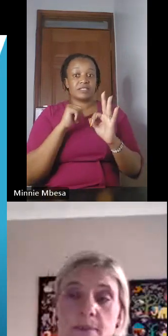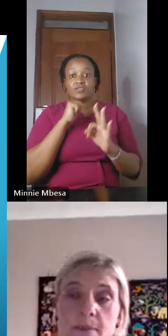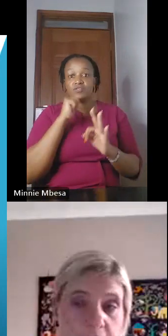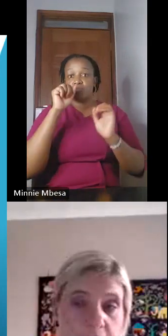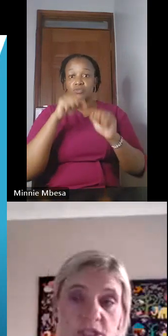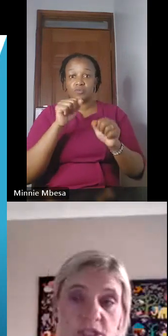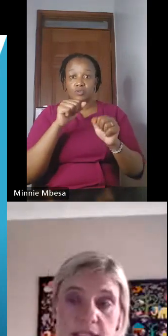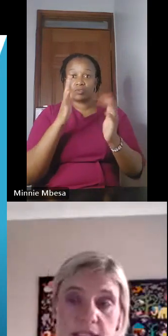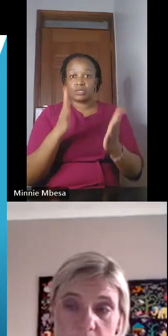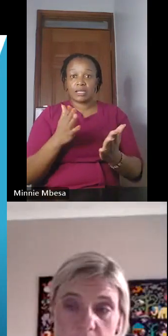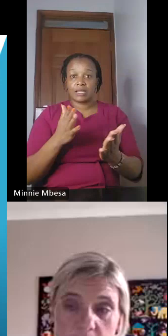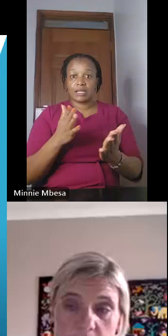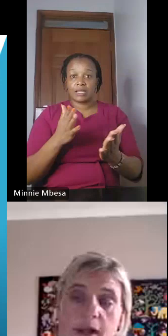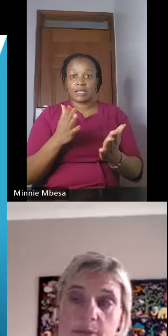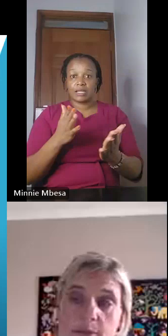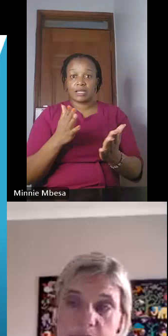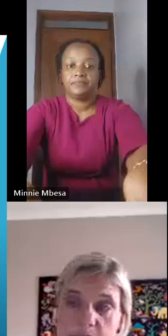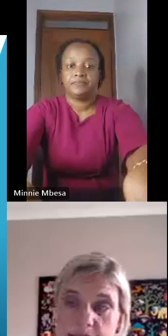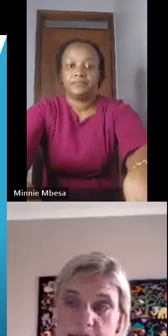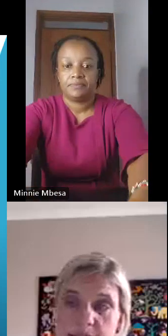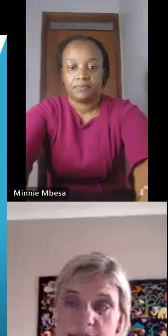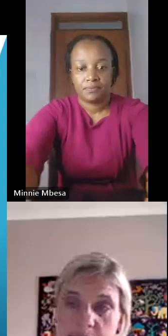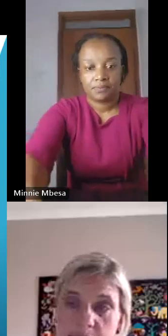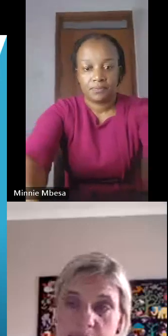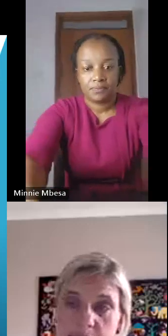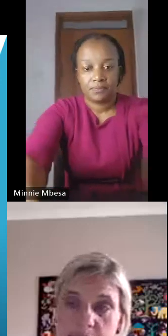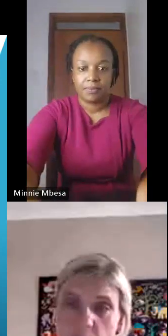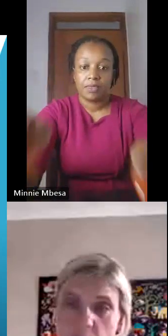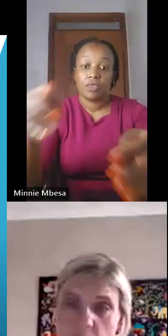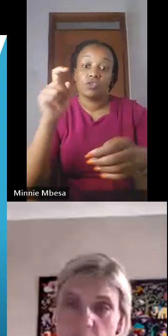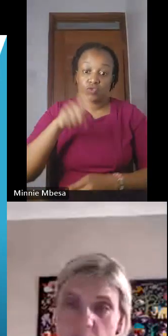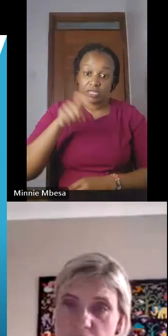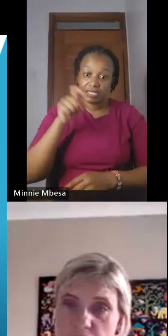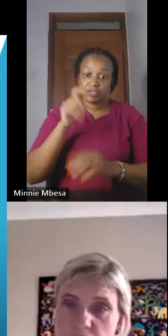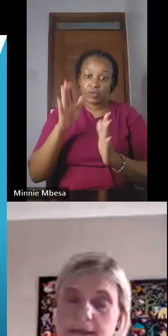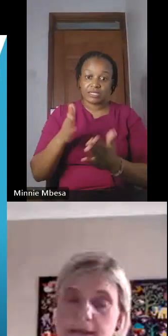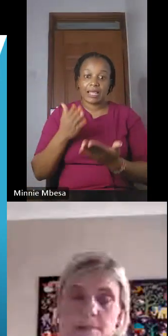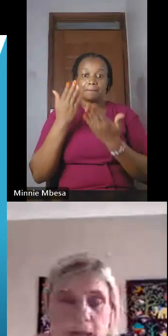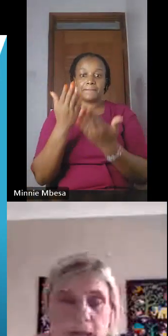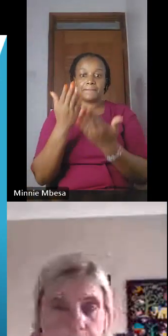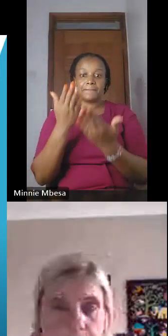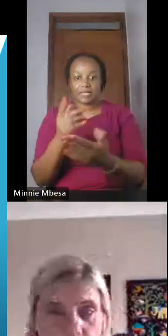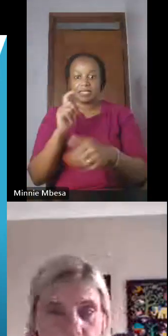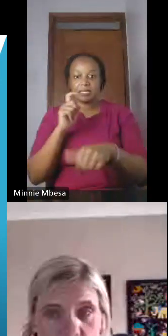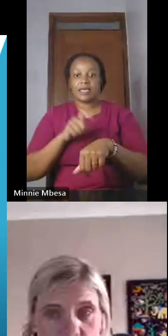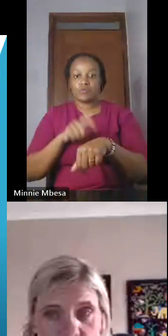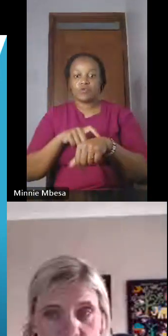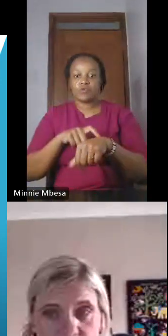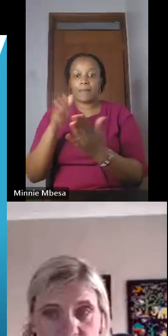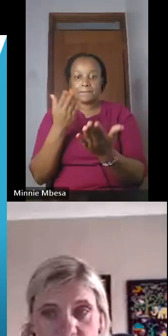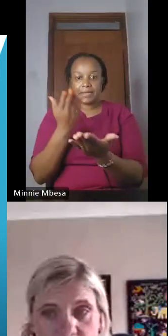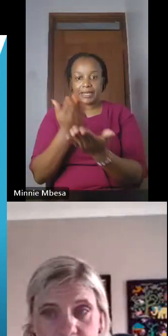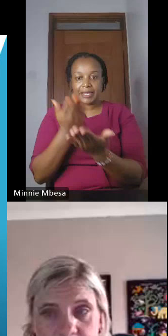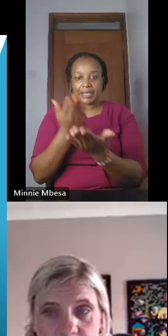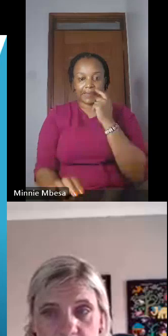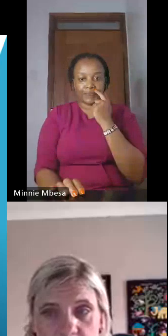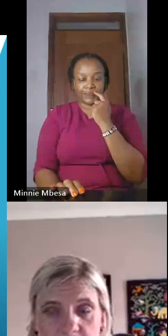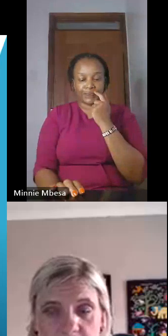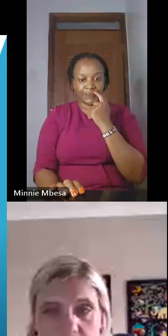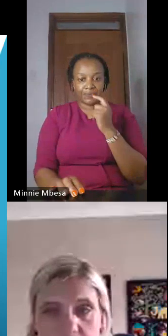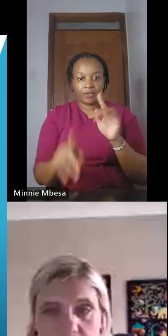question. Unfortunately not. You need to submit it as part of your application. Further goes on to say, I